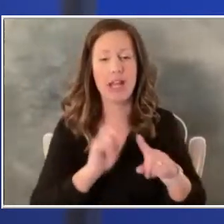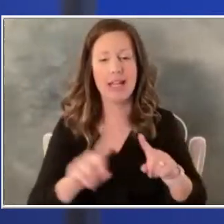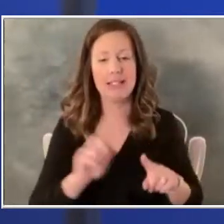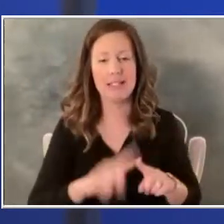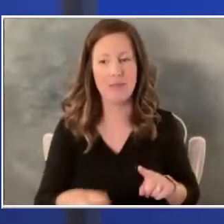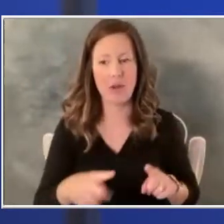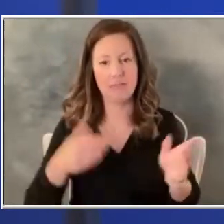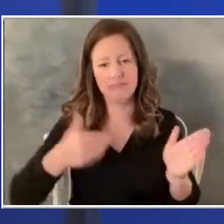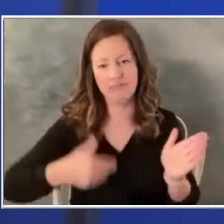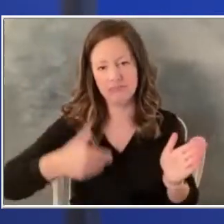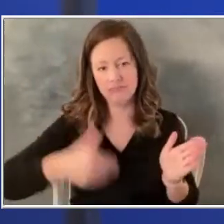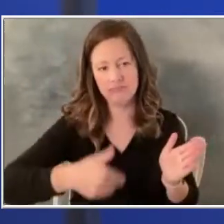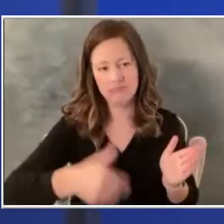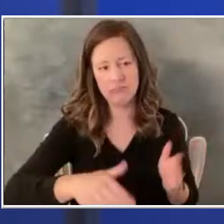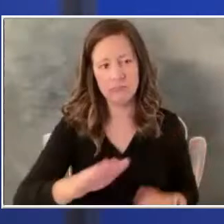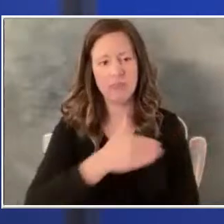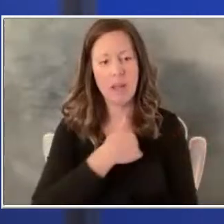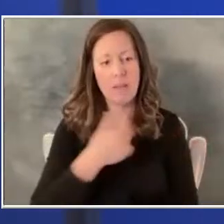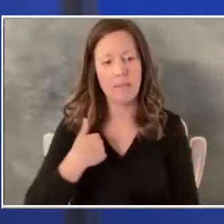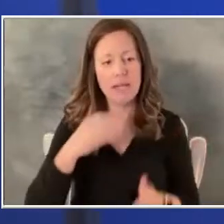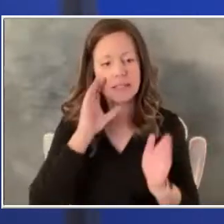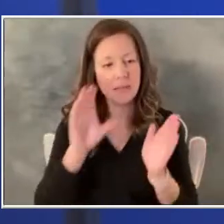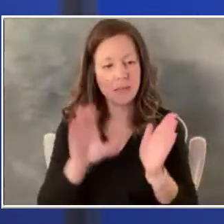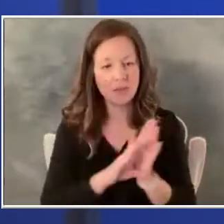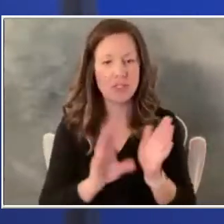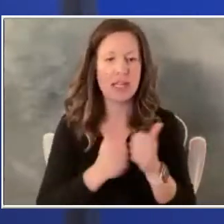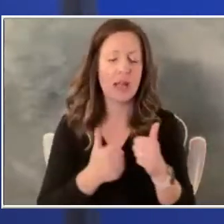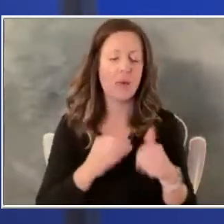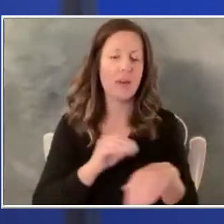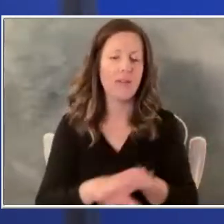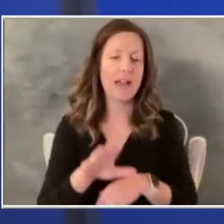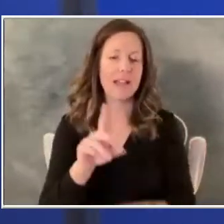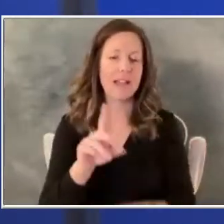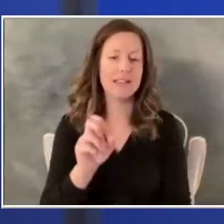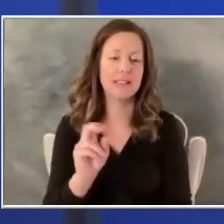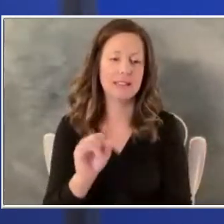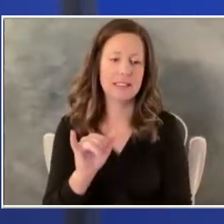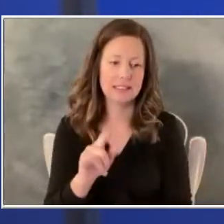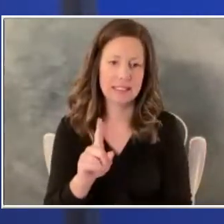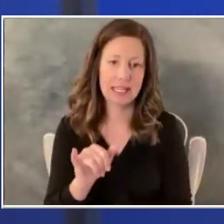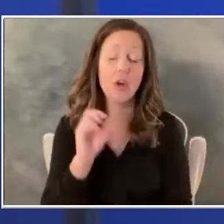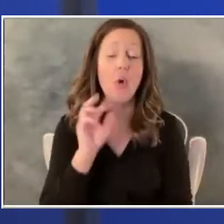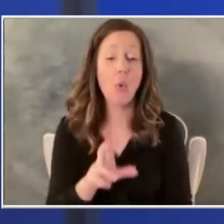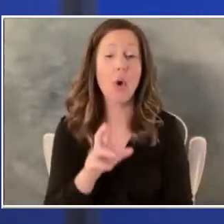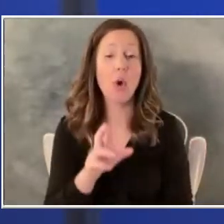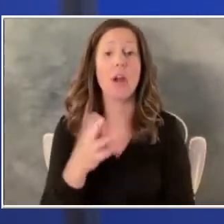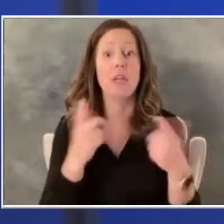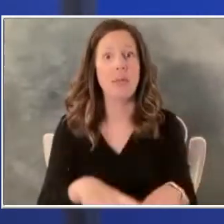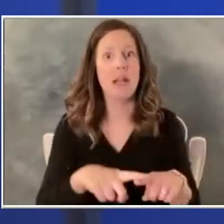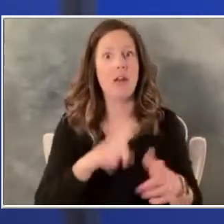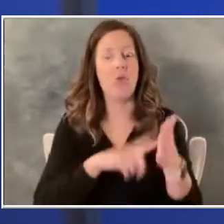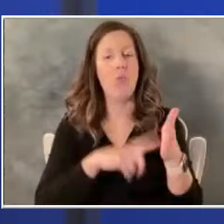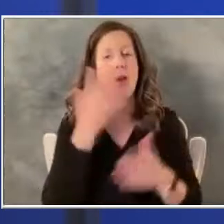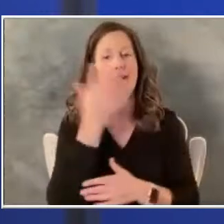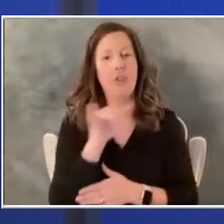breast density, or even by fine needle aspiration in their breast tissue. How does this affect